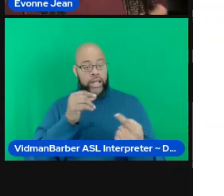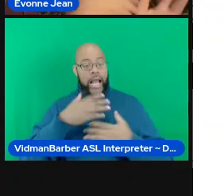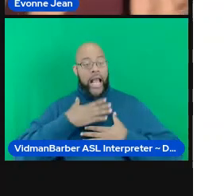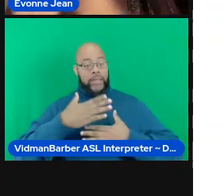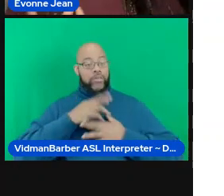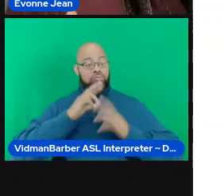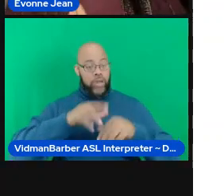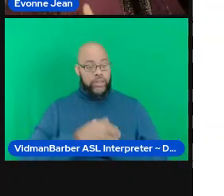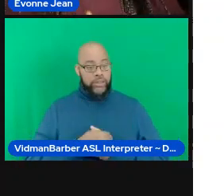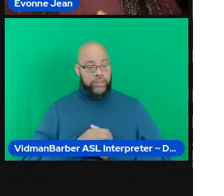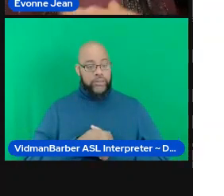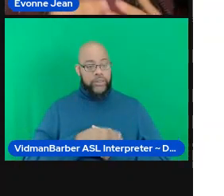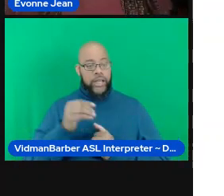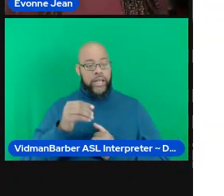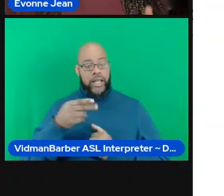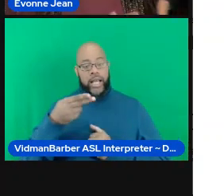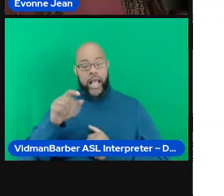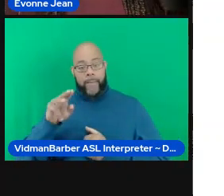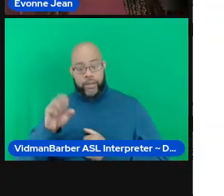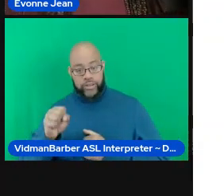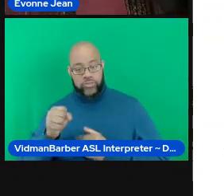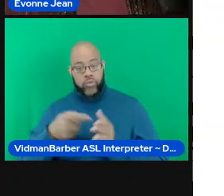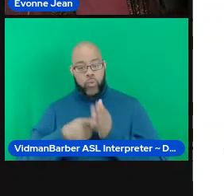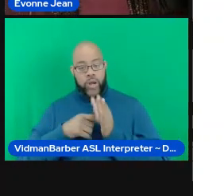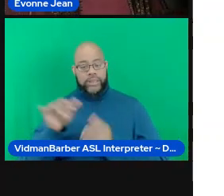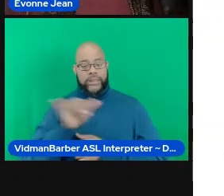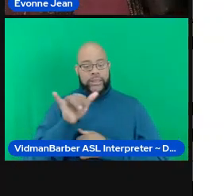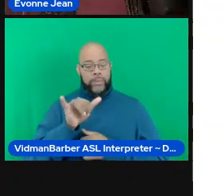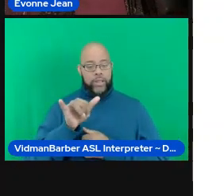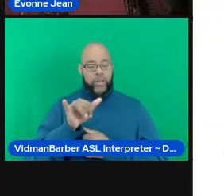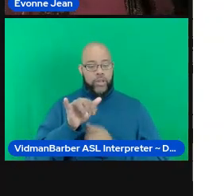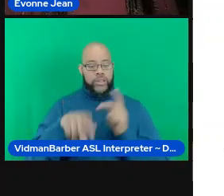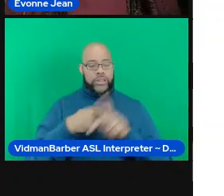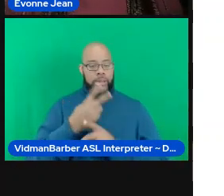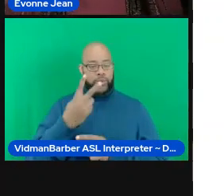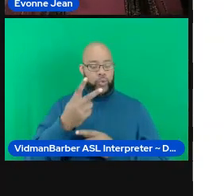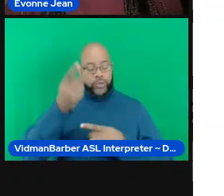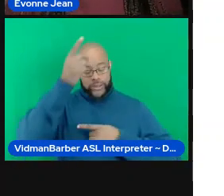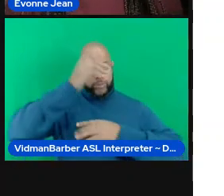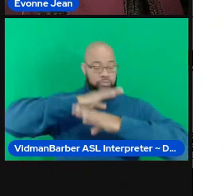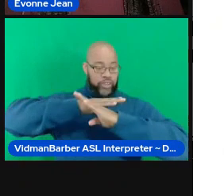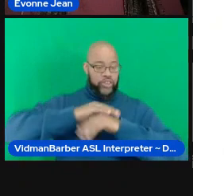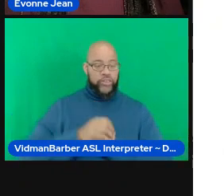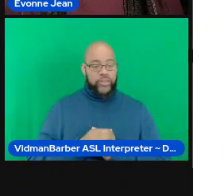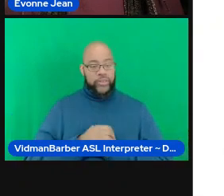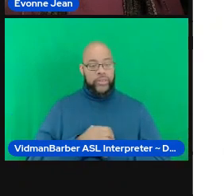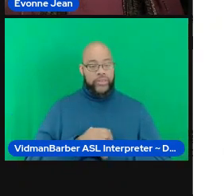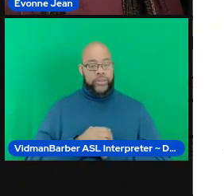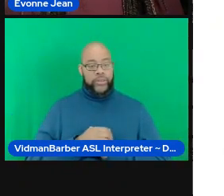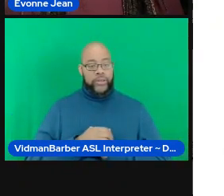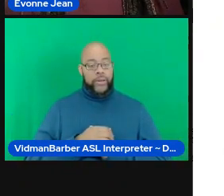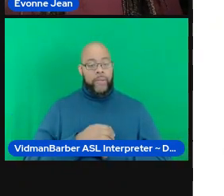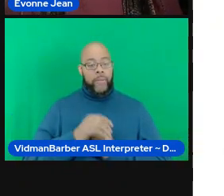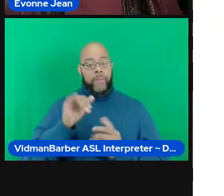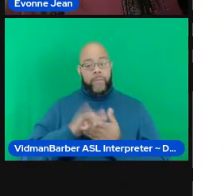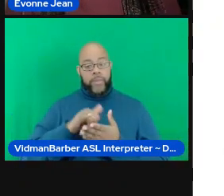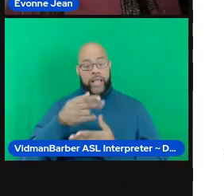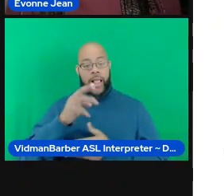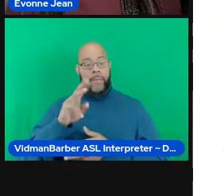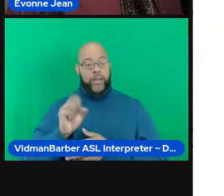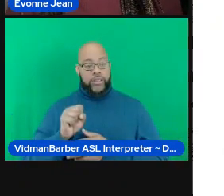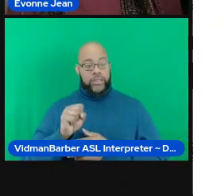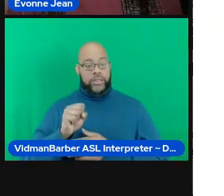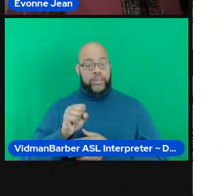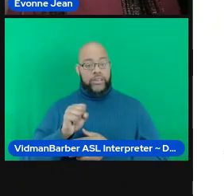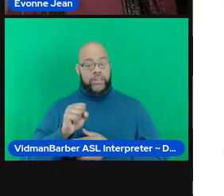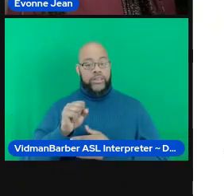responses and helminths require a similar induction of type 2 immunity. Whereas is the case in helminth infection, a type 2 immune